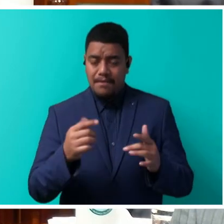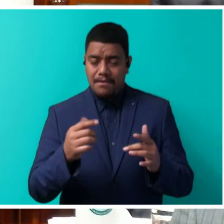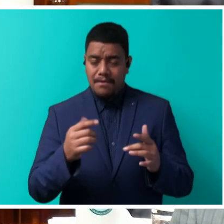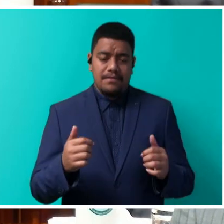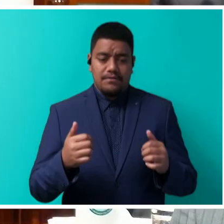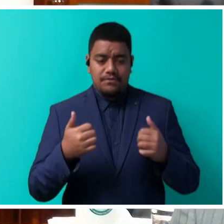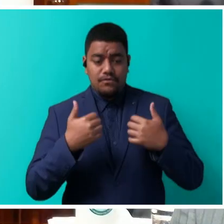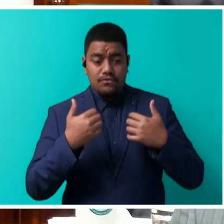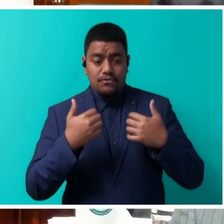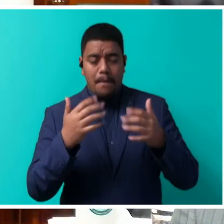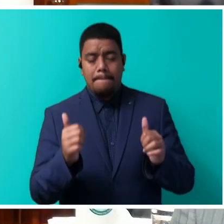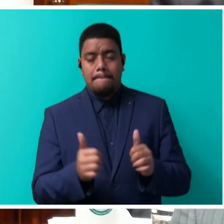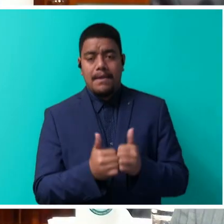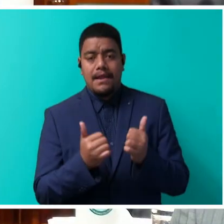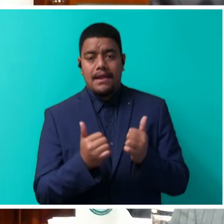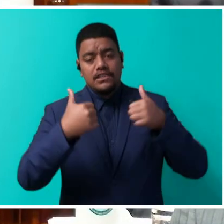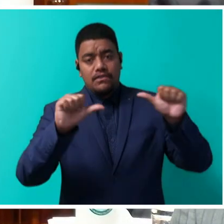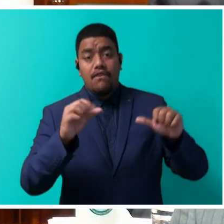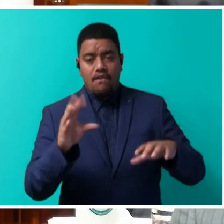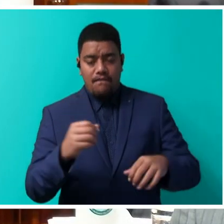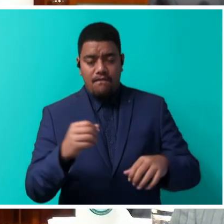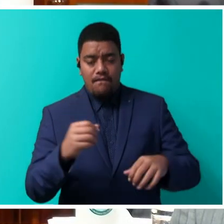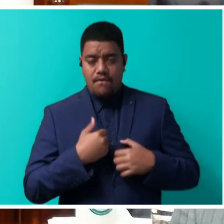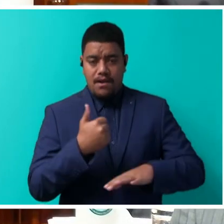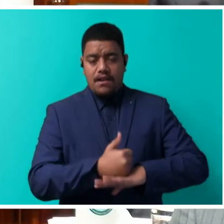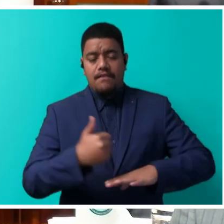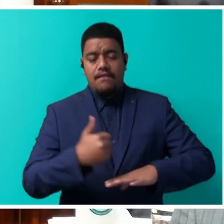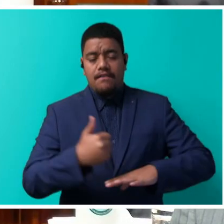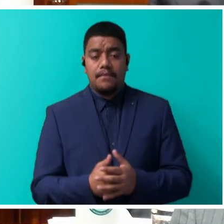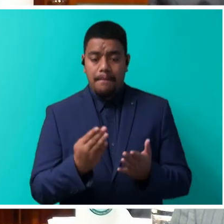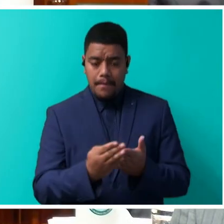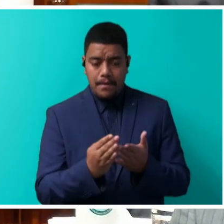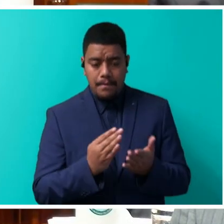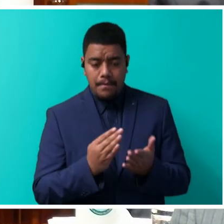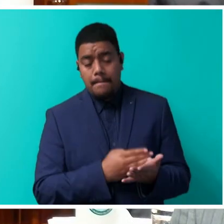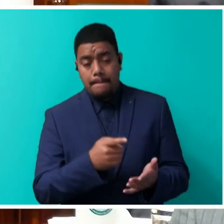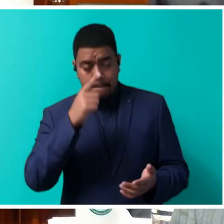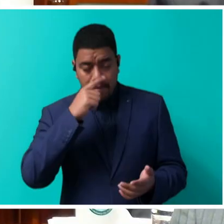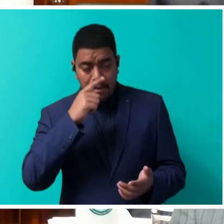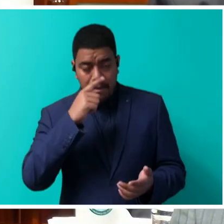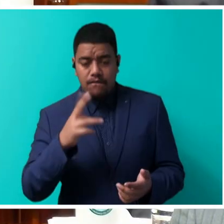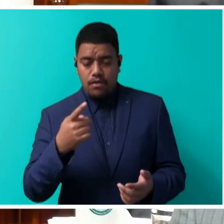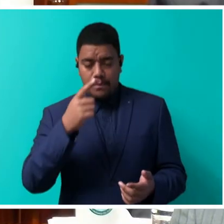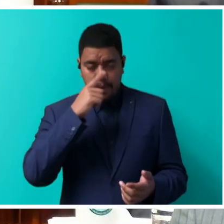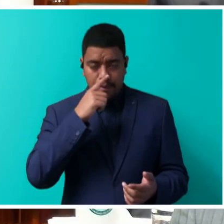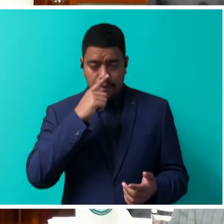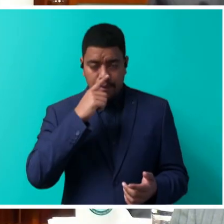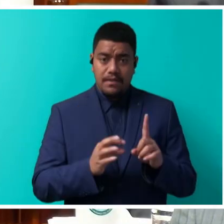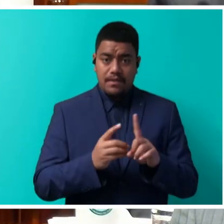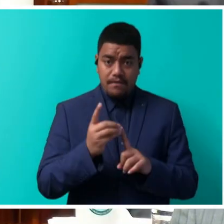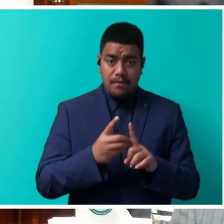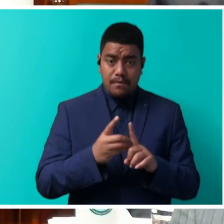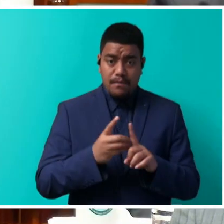the coalition government. Media freedom, budget by the people and for the people, developments in rural